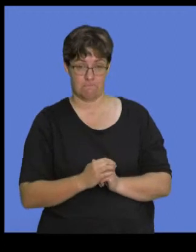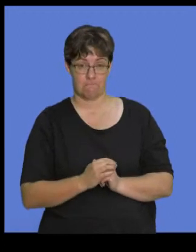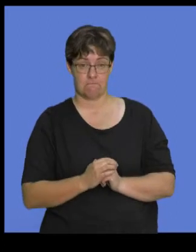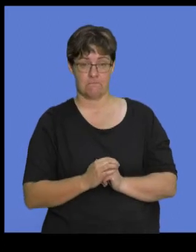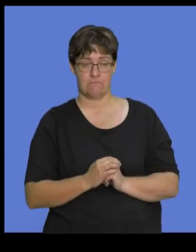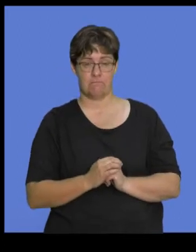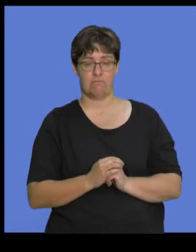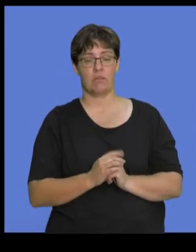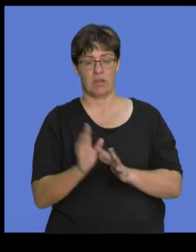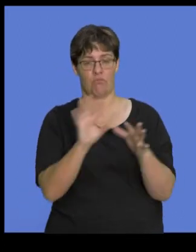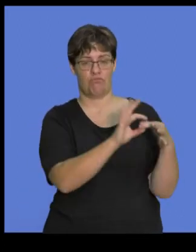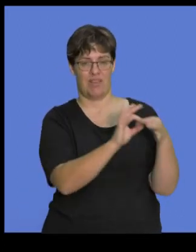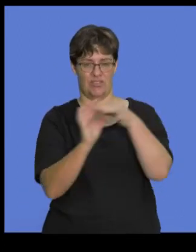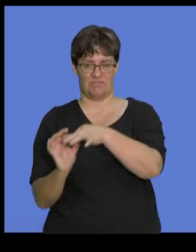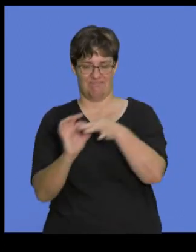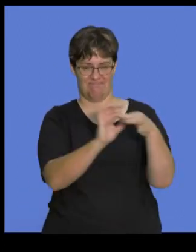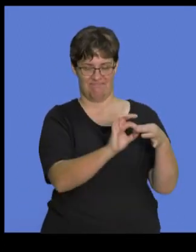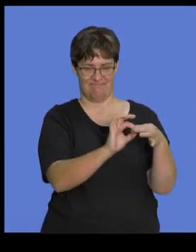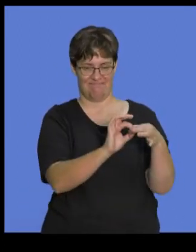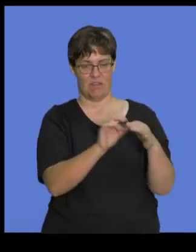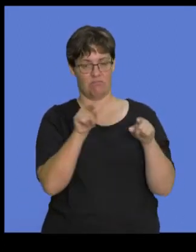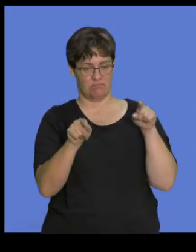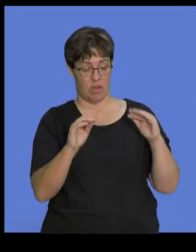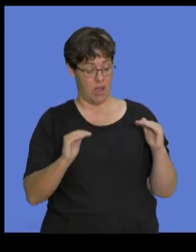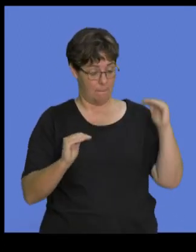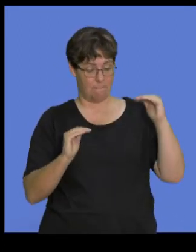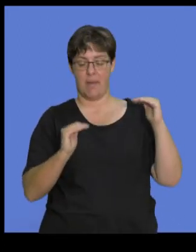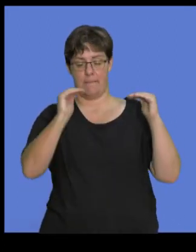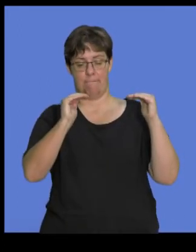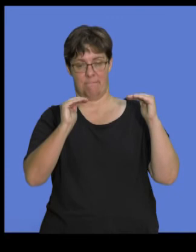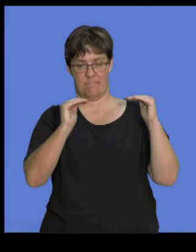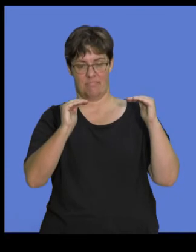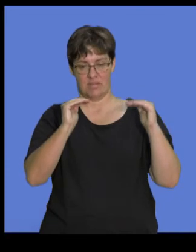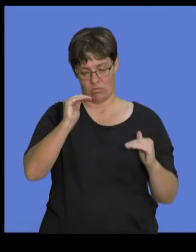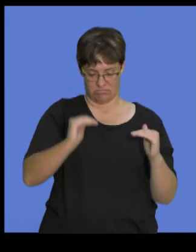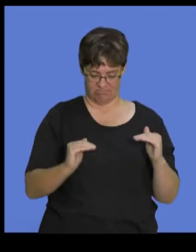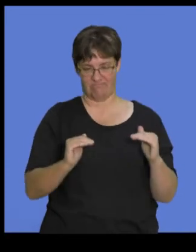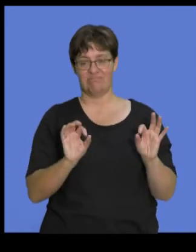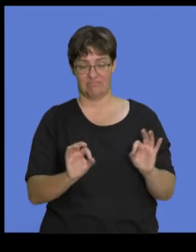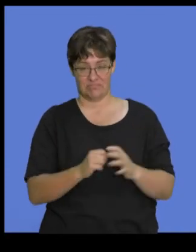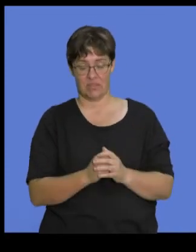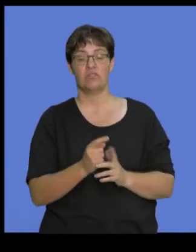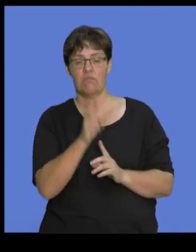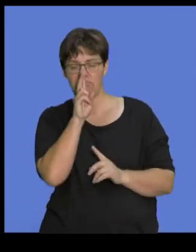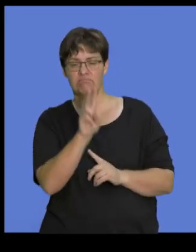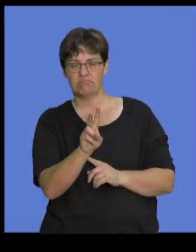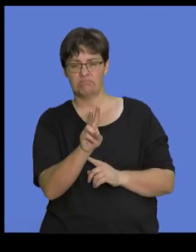So this is the relationship that exists between those two, right? Let's shift our gears a little bit and look at net electric